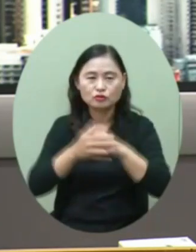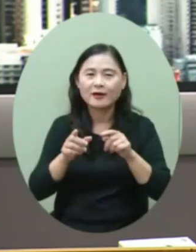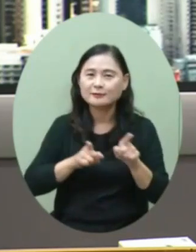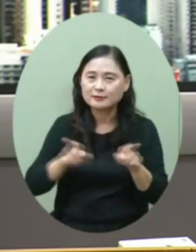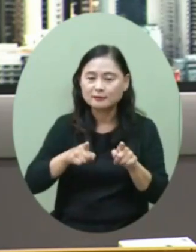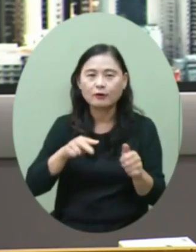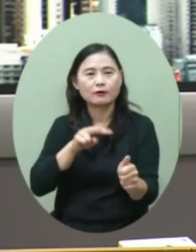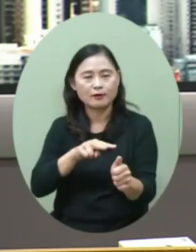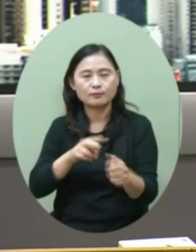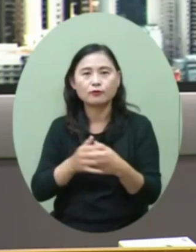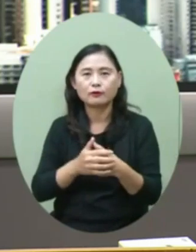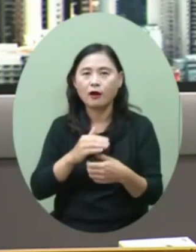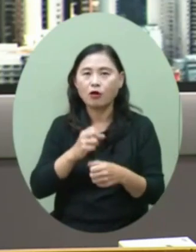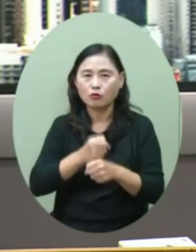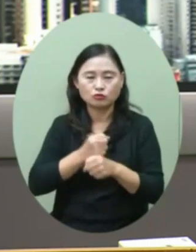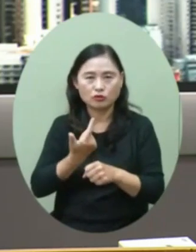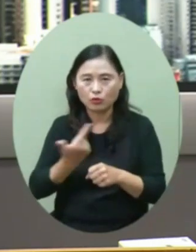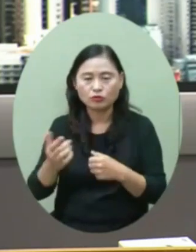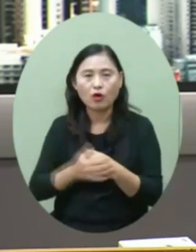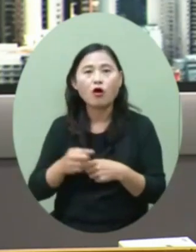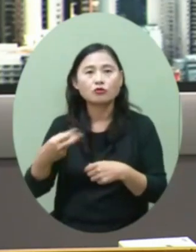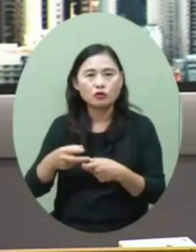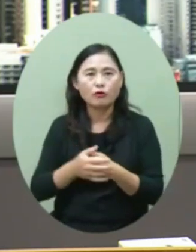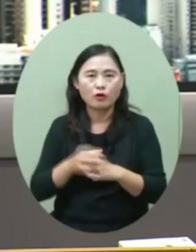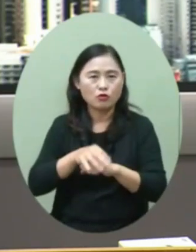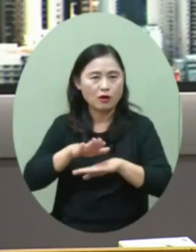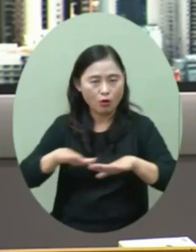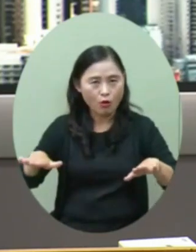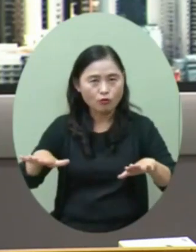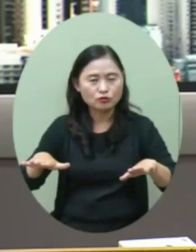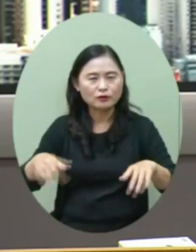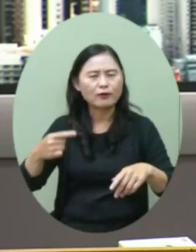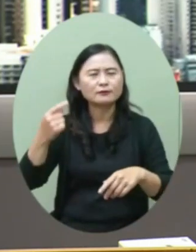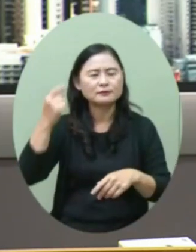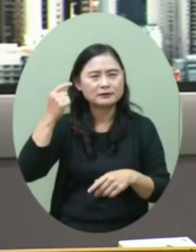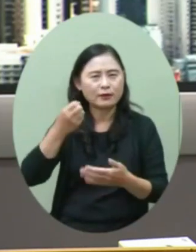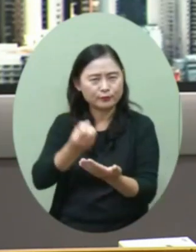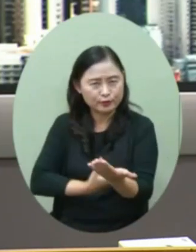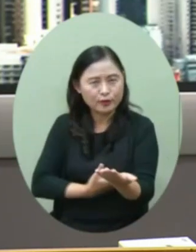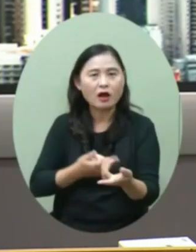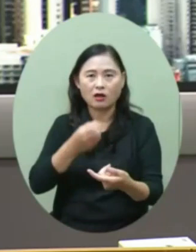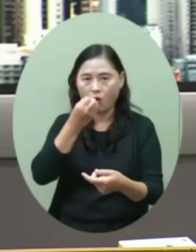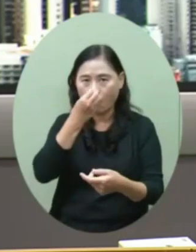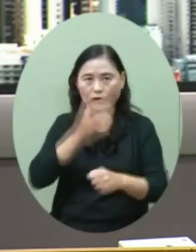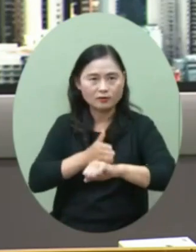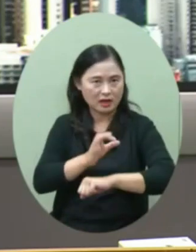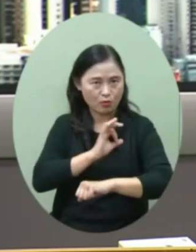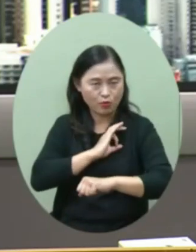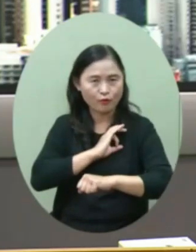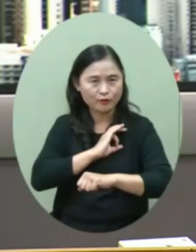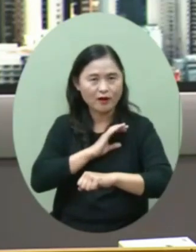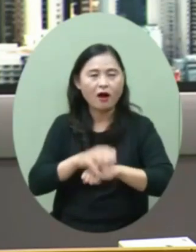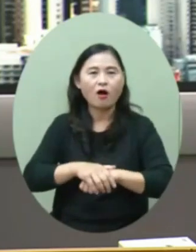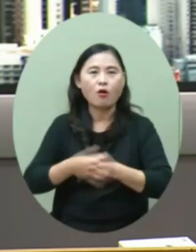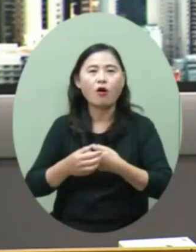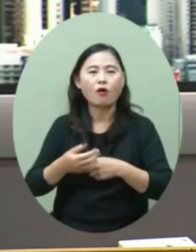1 that say that we have do proper publicity, give proper guidance, and do oversight and so